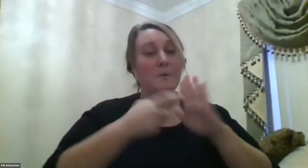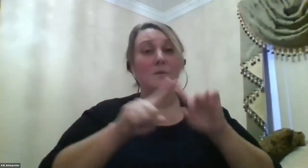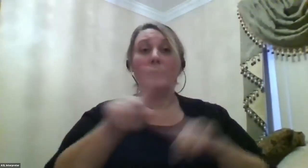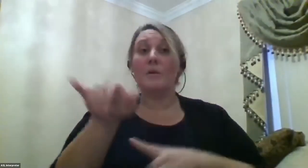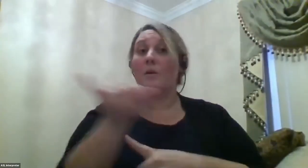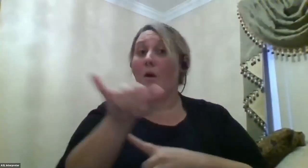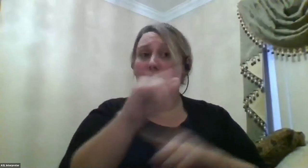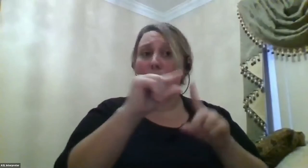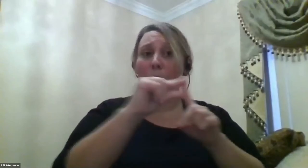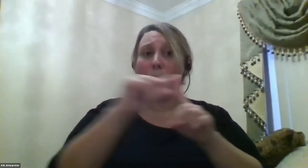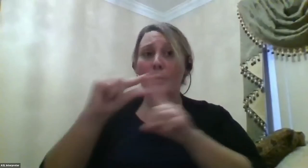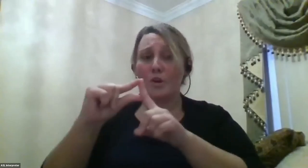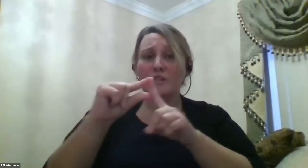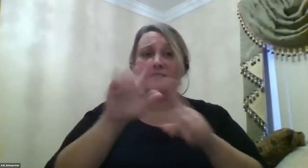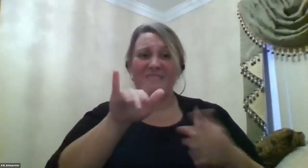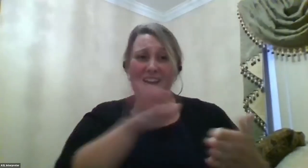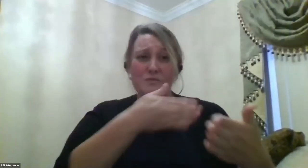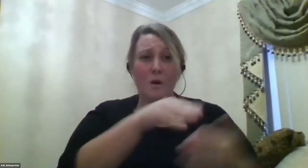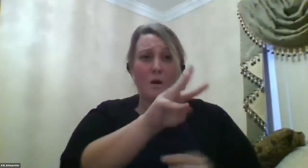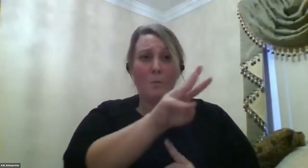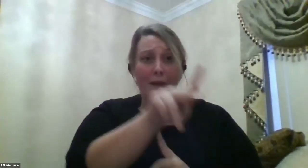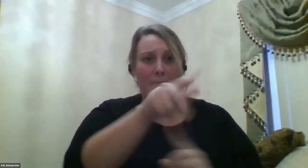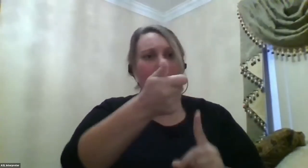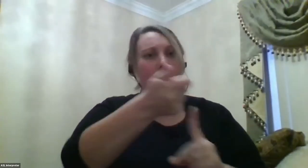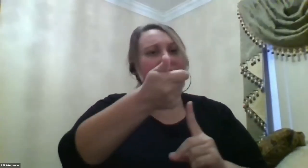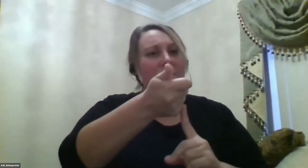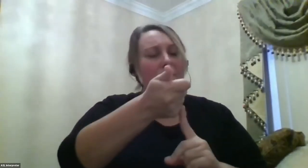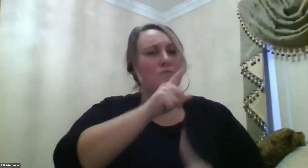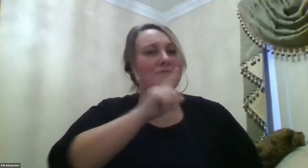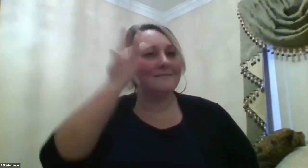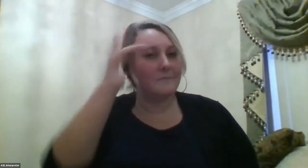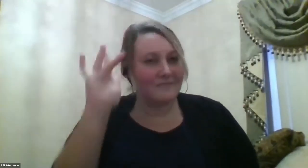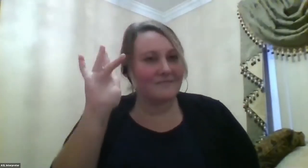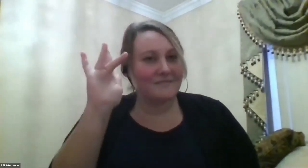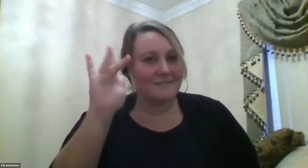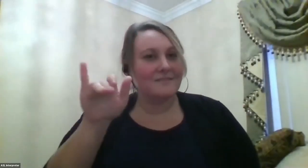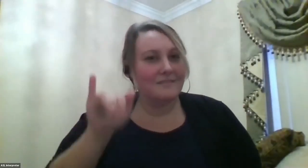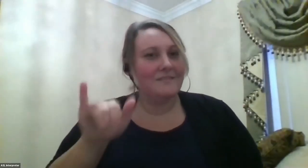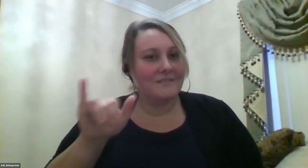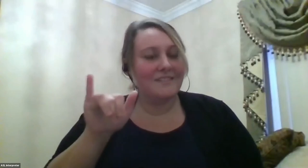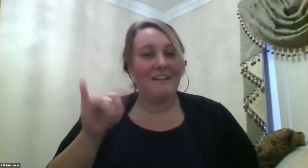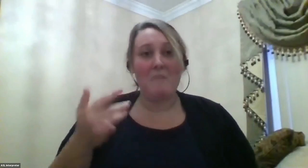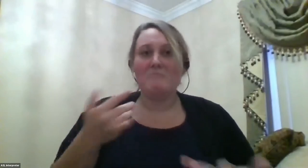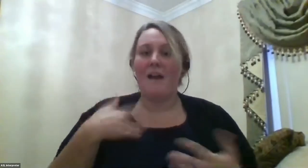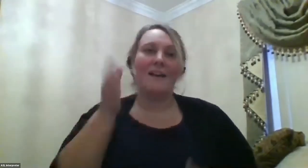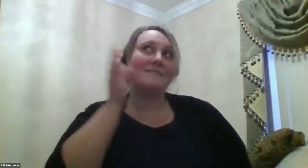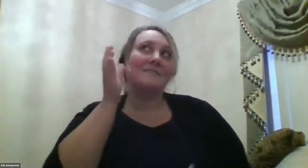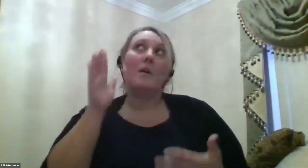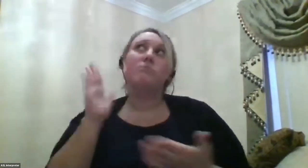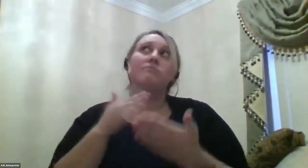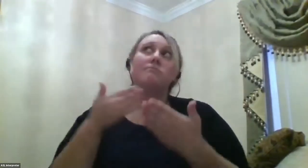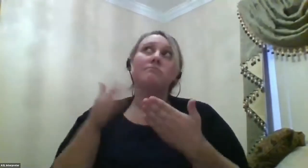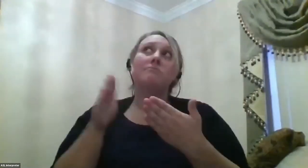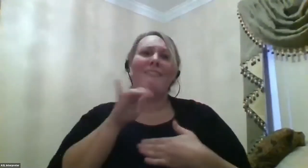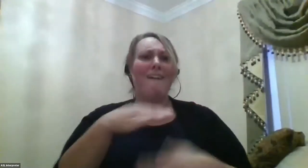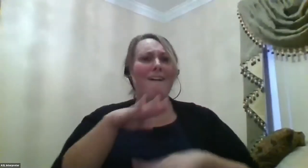and like the mode of delivery. Um, I find, I find that very pleasing, you know? Yeah. And